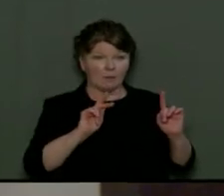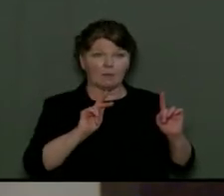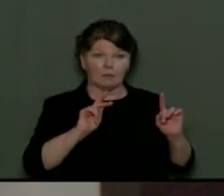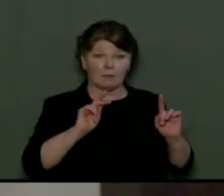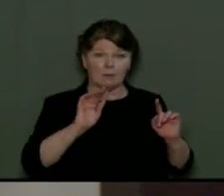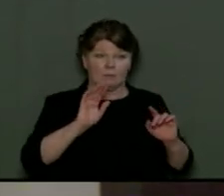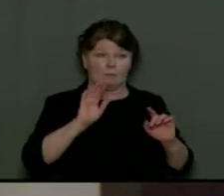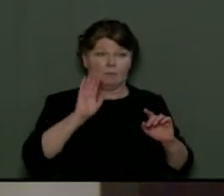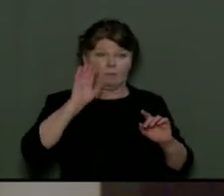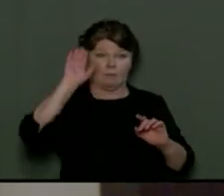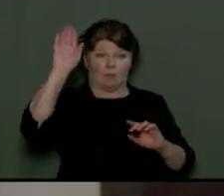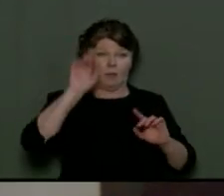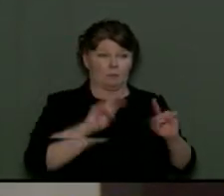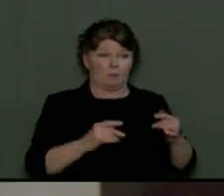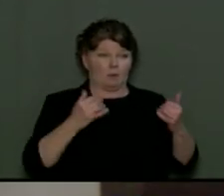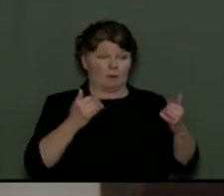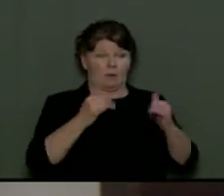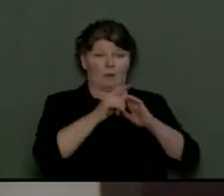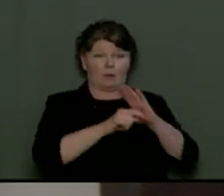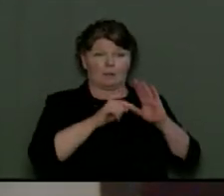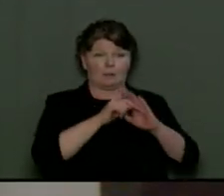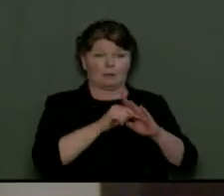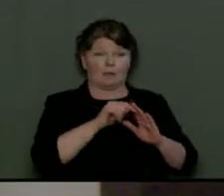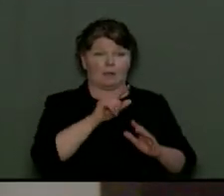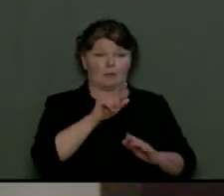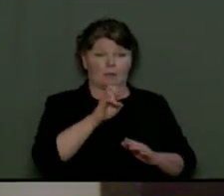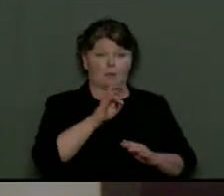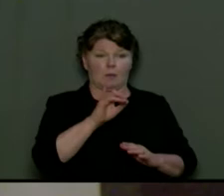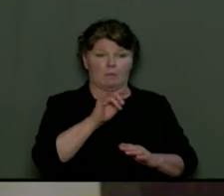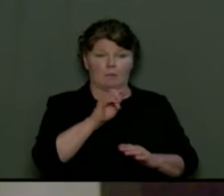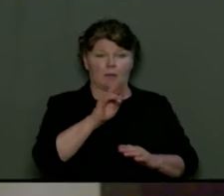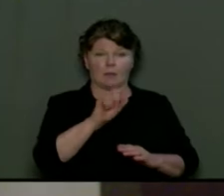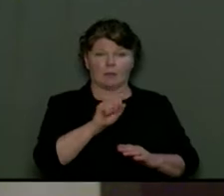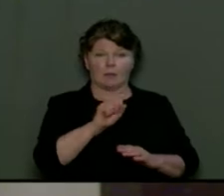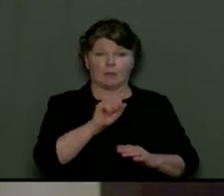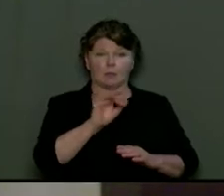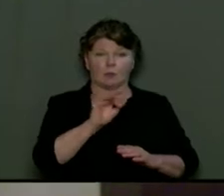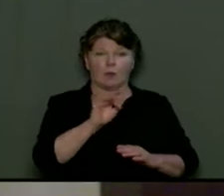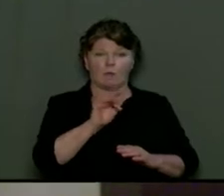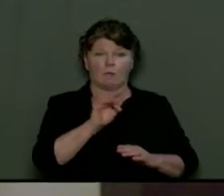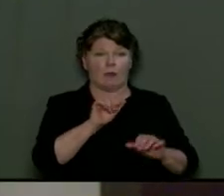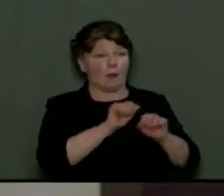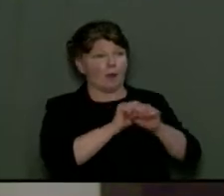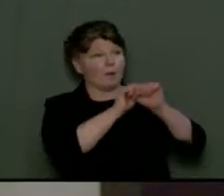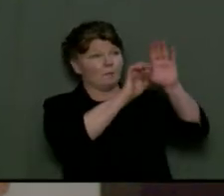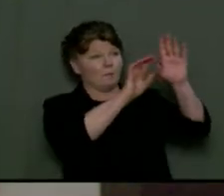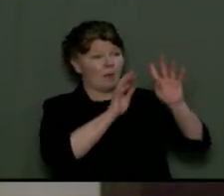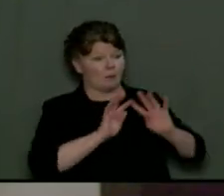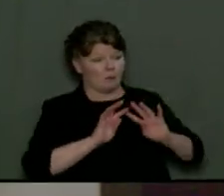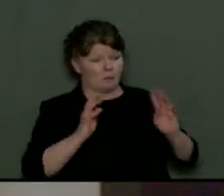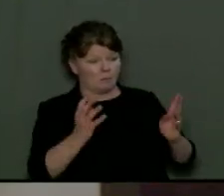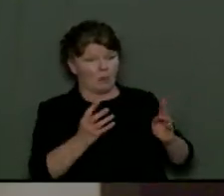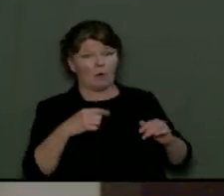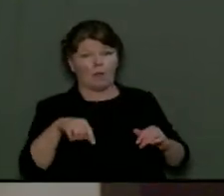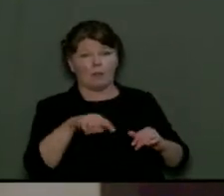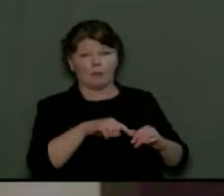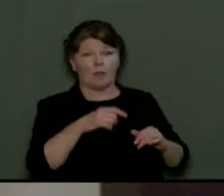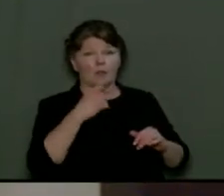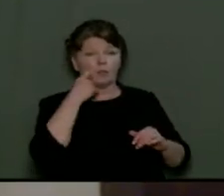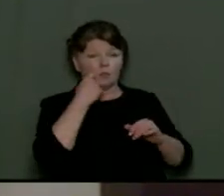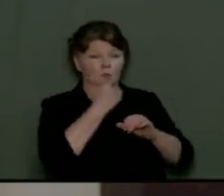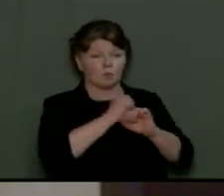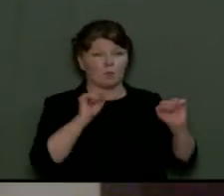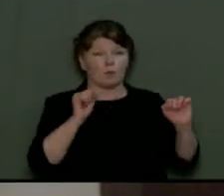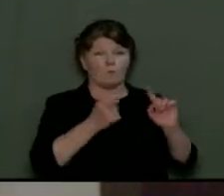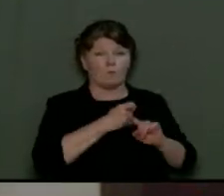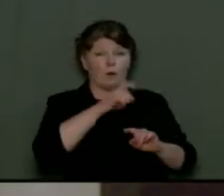people at this time in Leviticus 25 are at the bottom of Mount Sinai because they had just been rescued